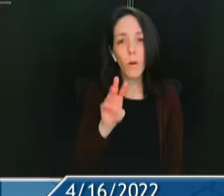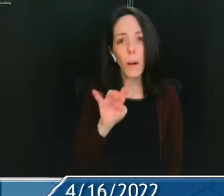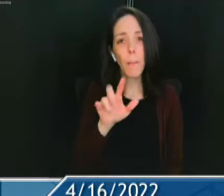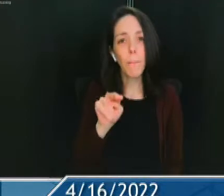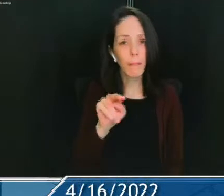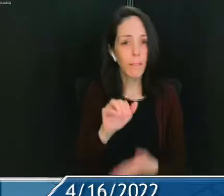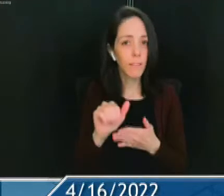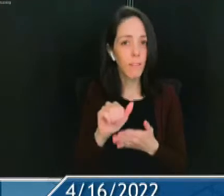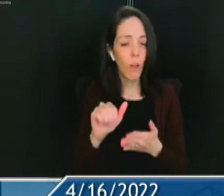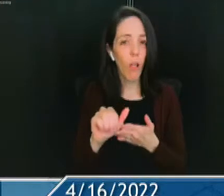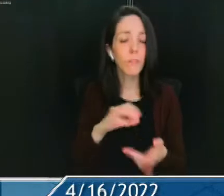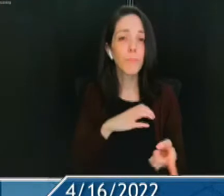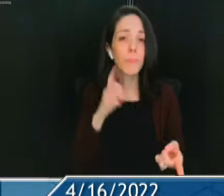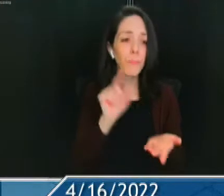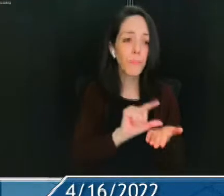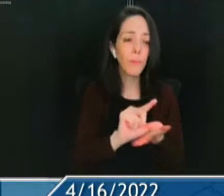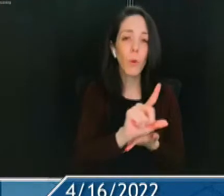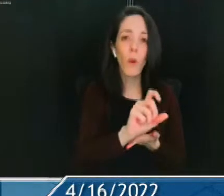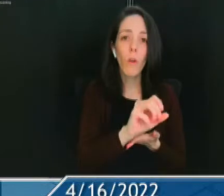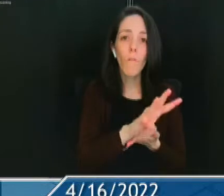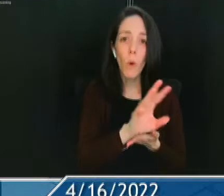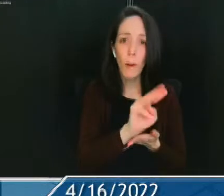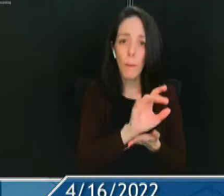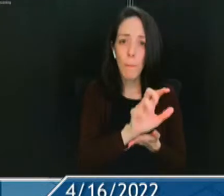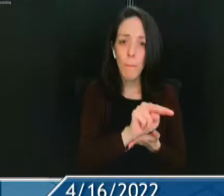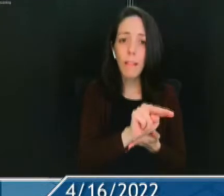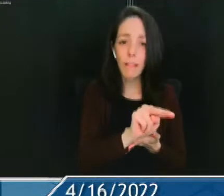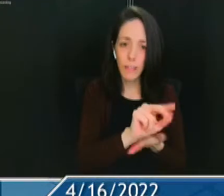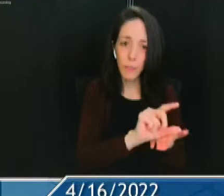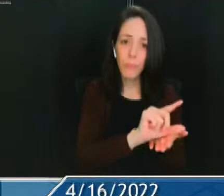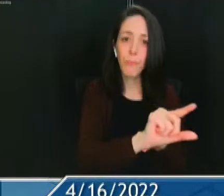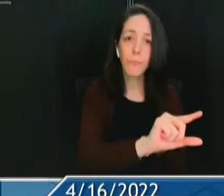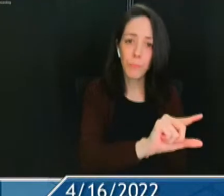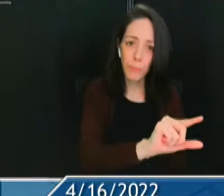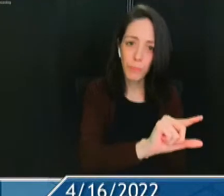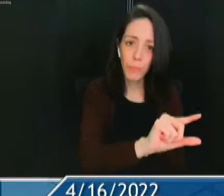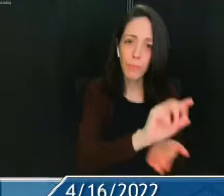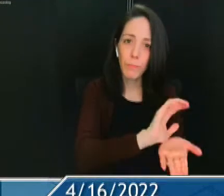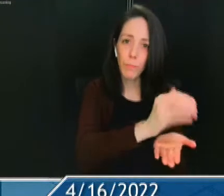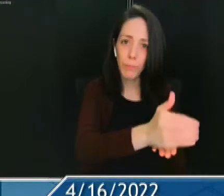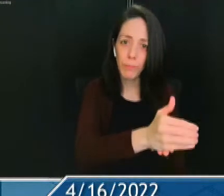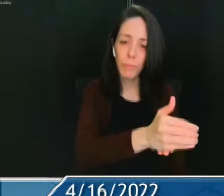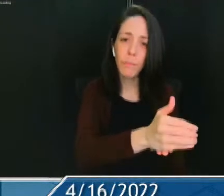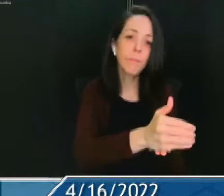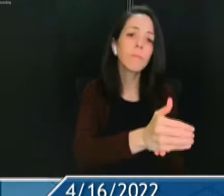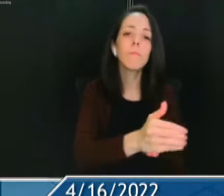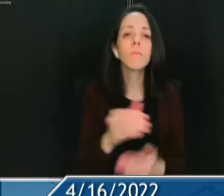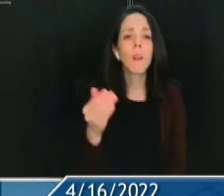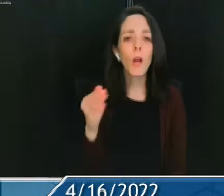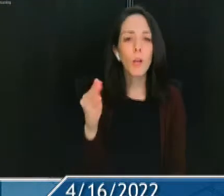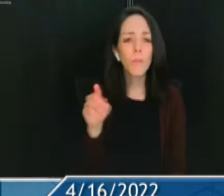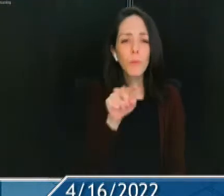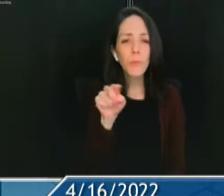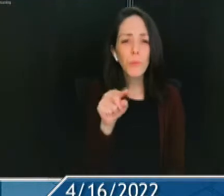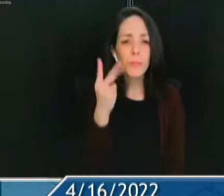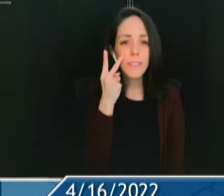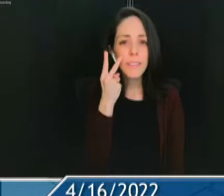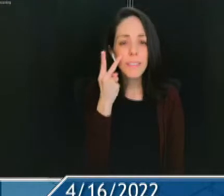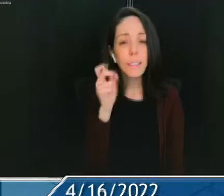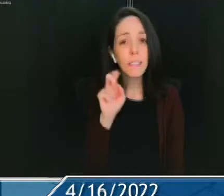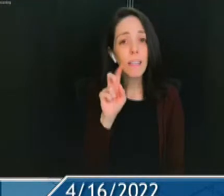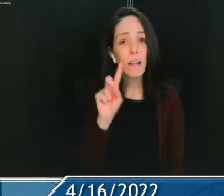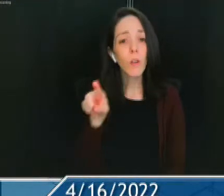allocated $104 million in sort of a first tranche allocation last year. And in the blue letters on the slide, you can go to the website on